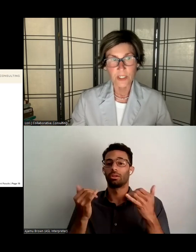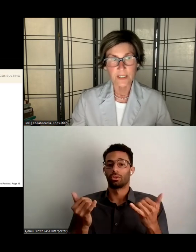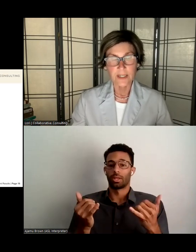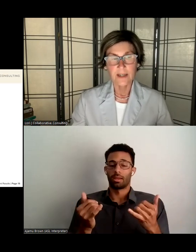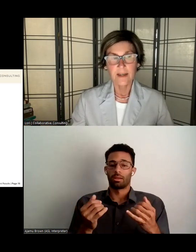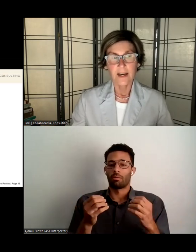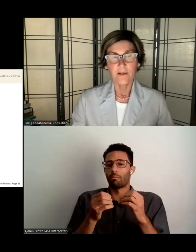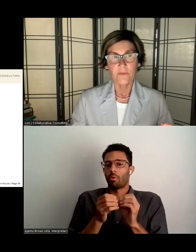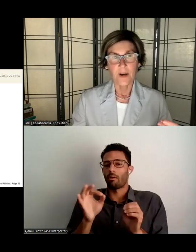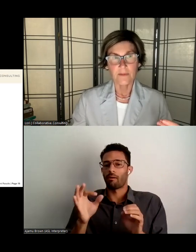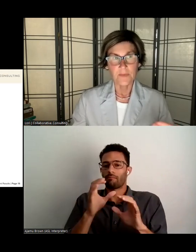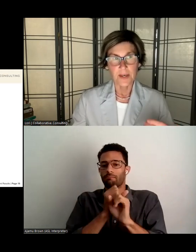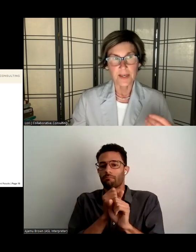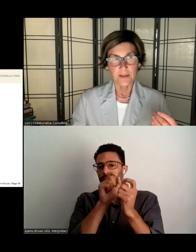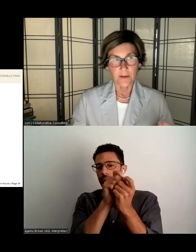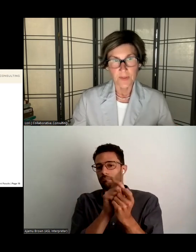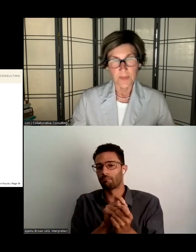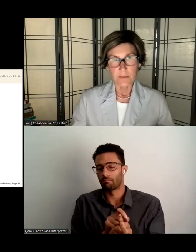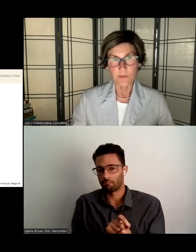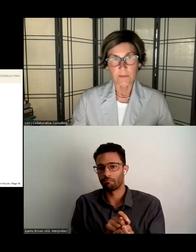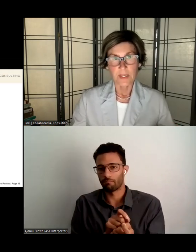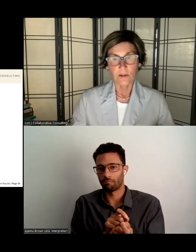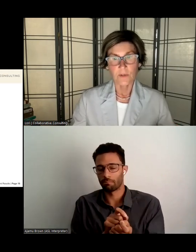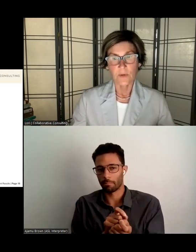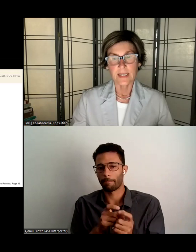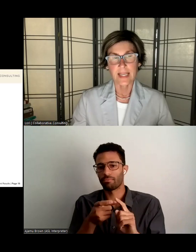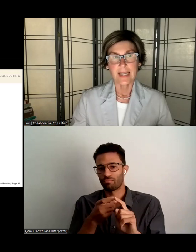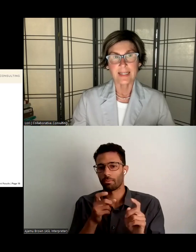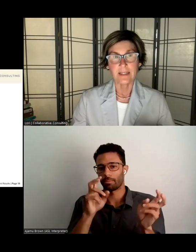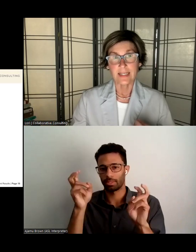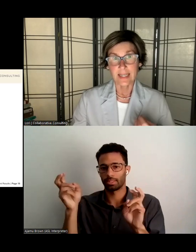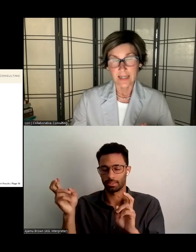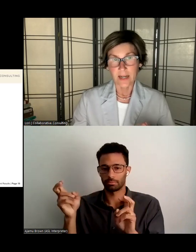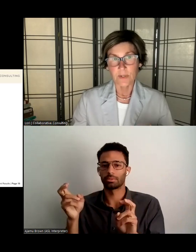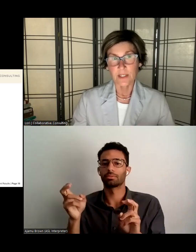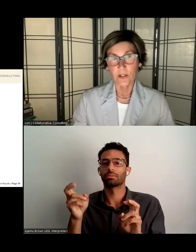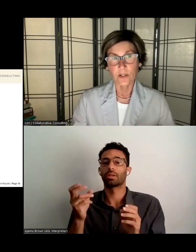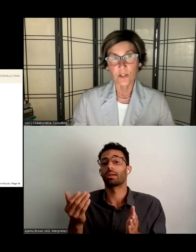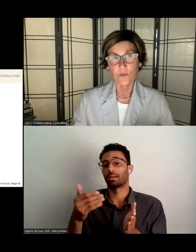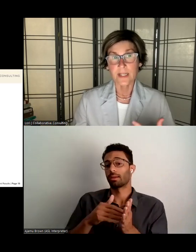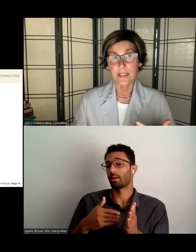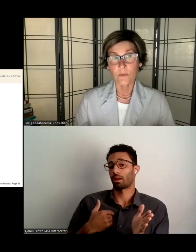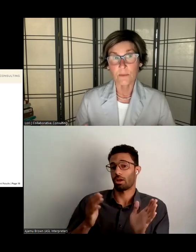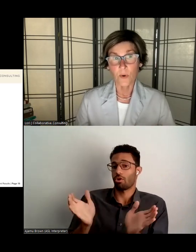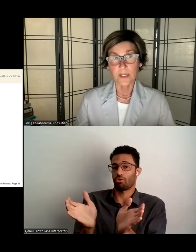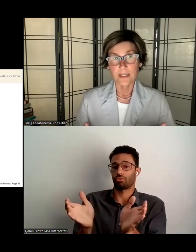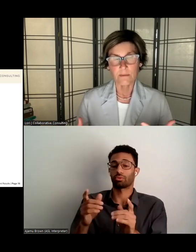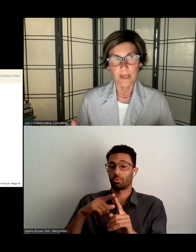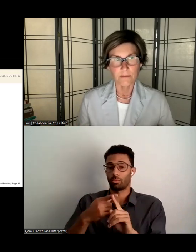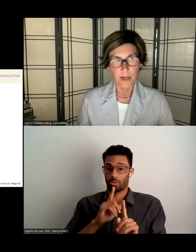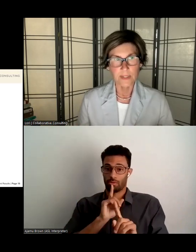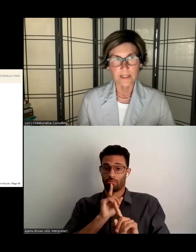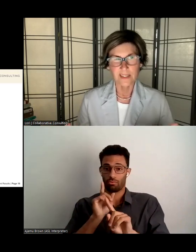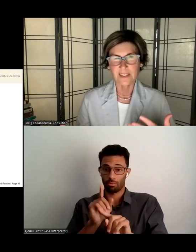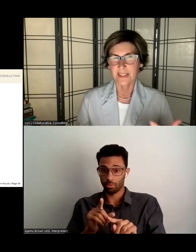point version of the themes from the interviewees. And again, I would encourage you, once the report is